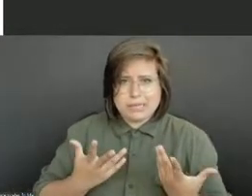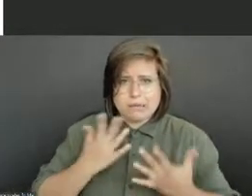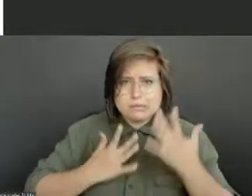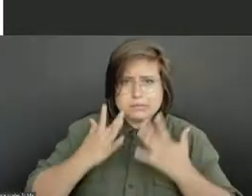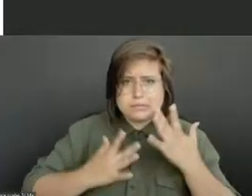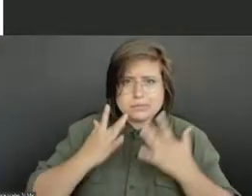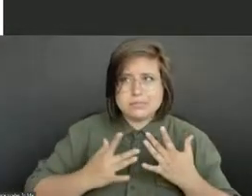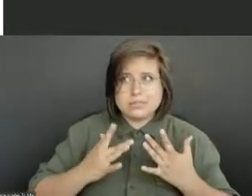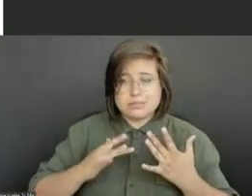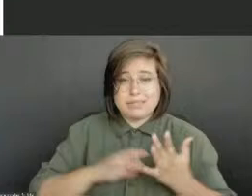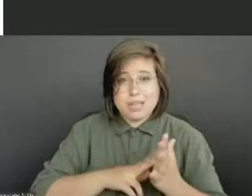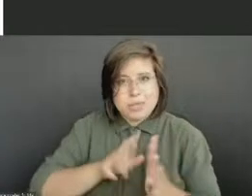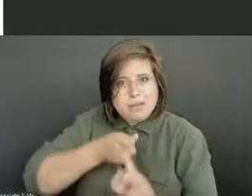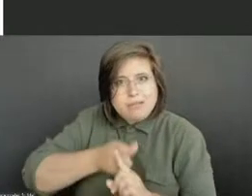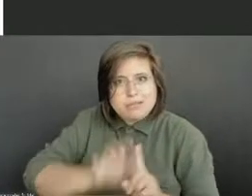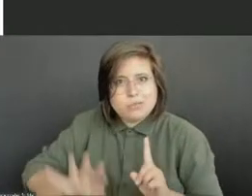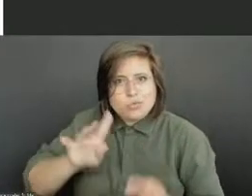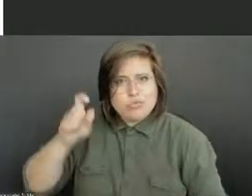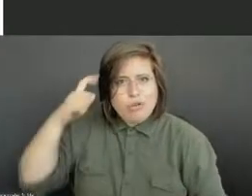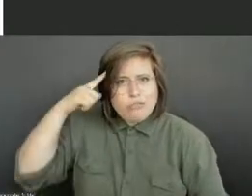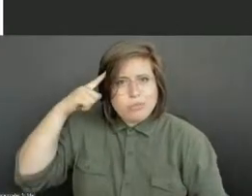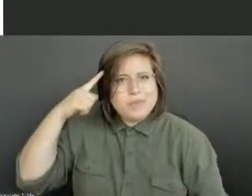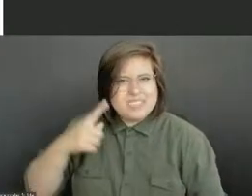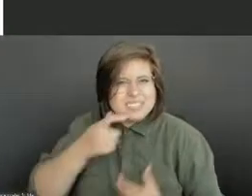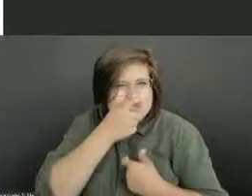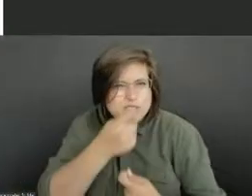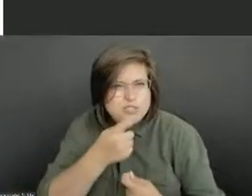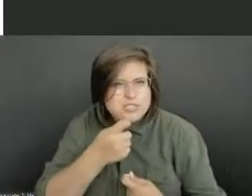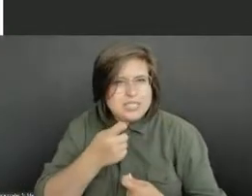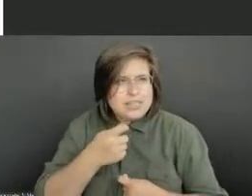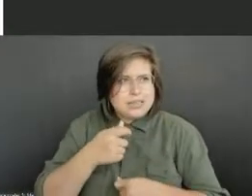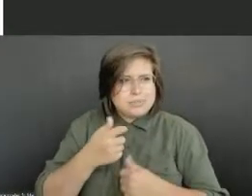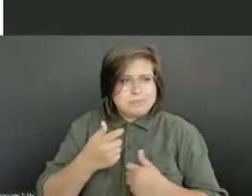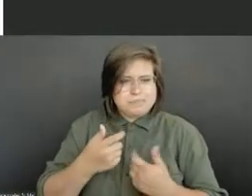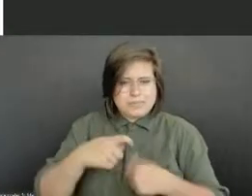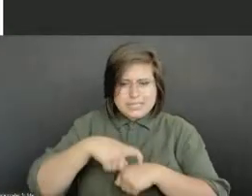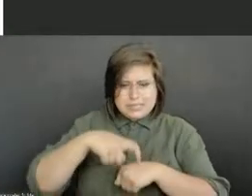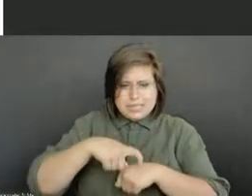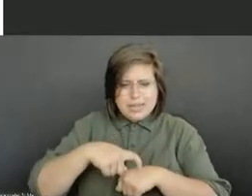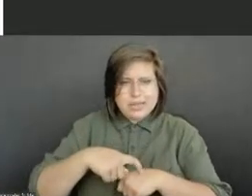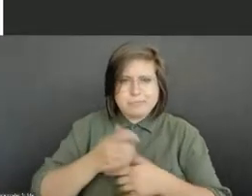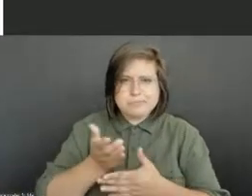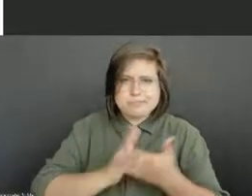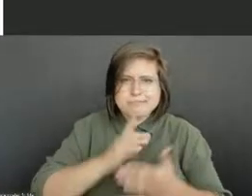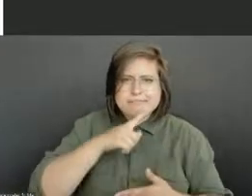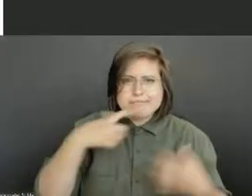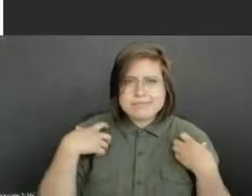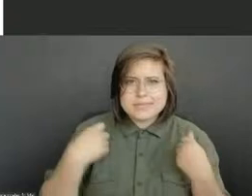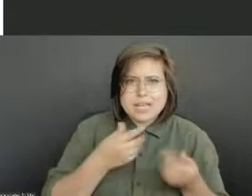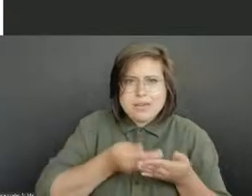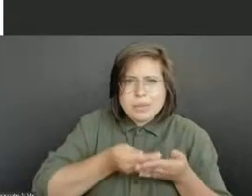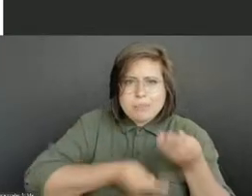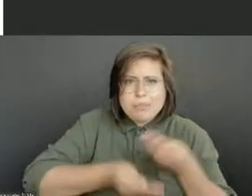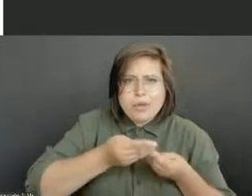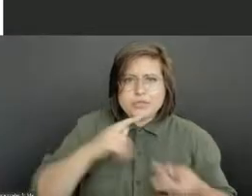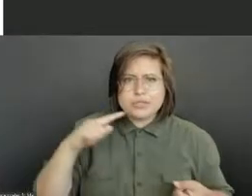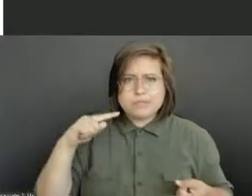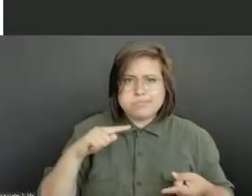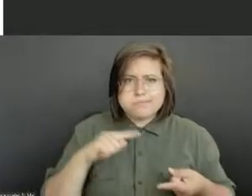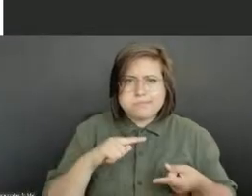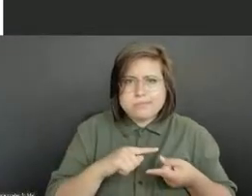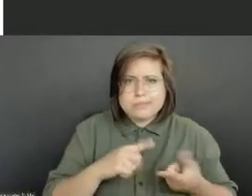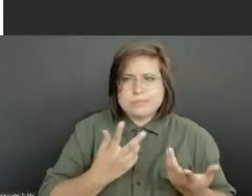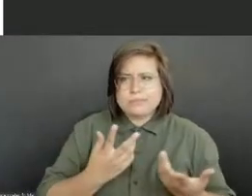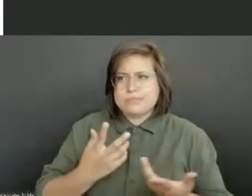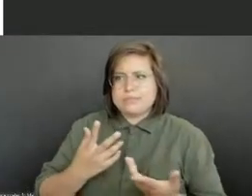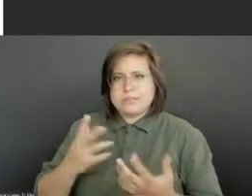government. And it's interesting that at a time when some of our public health budgets have gone down, the emergency